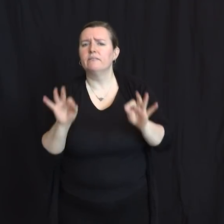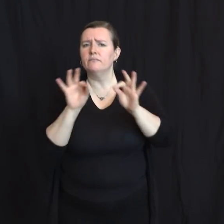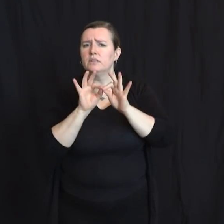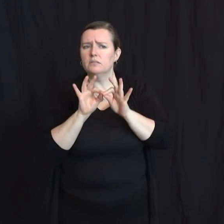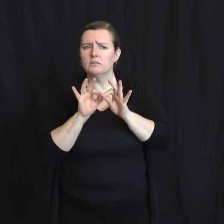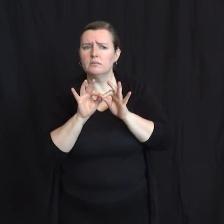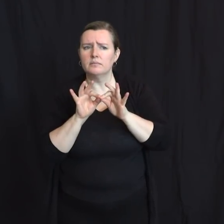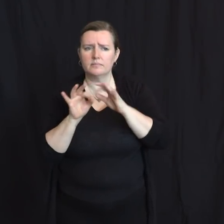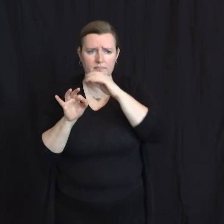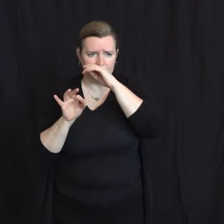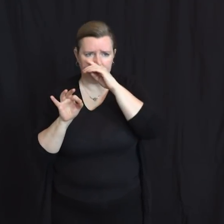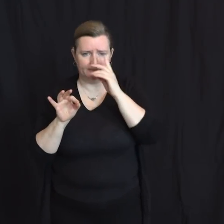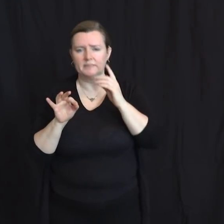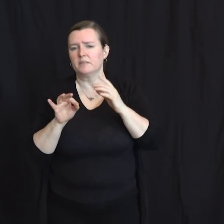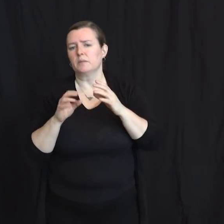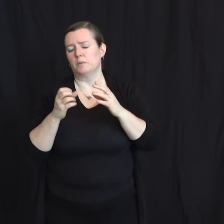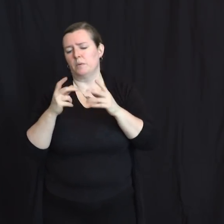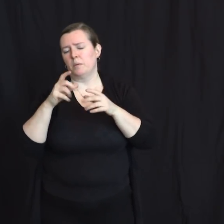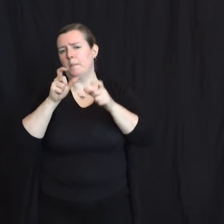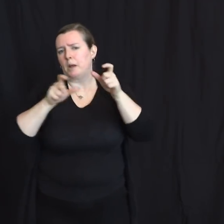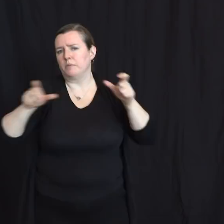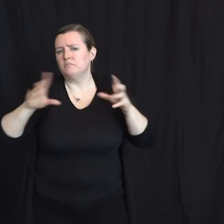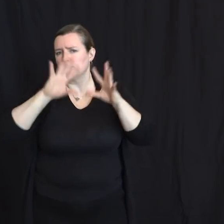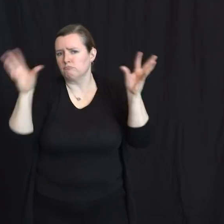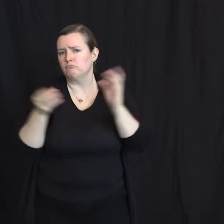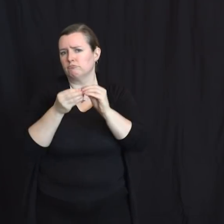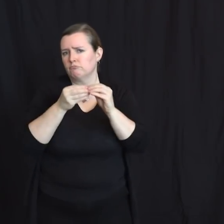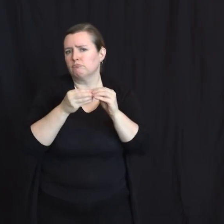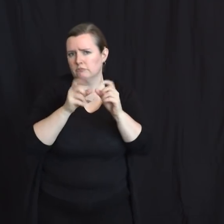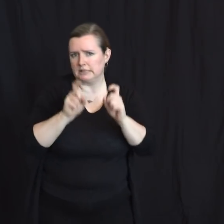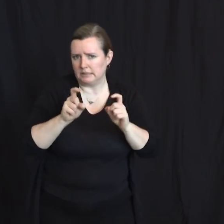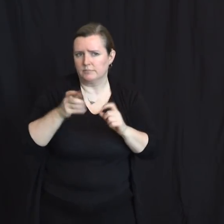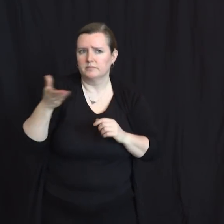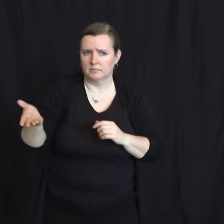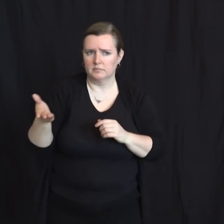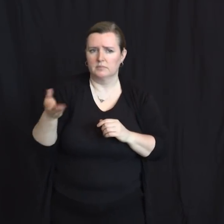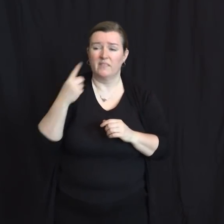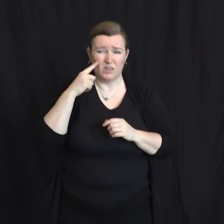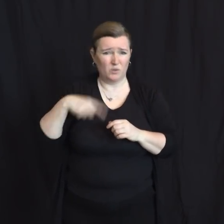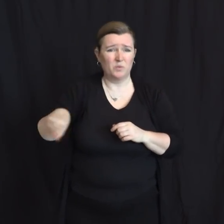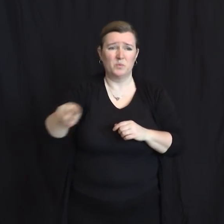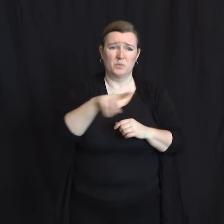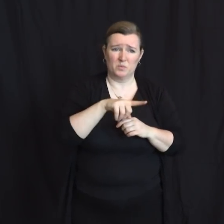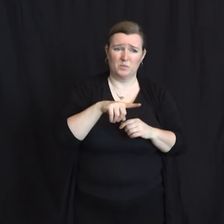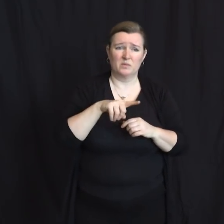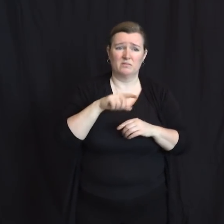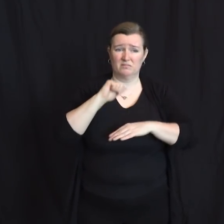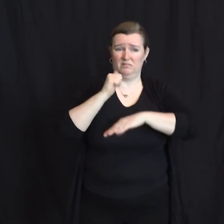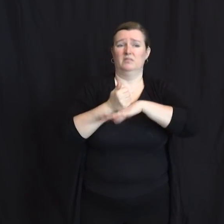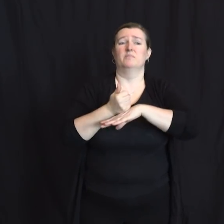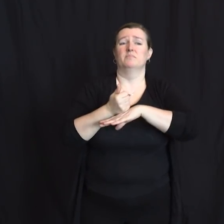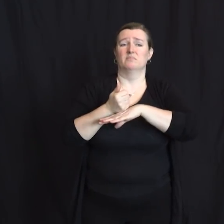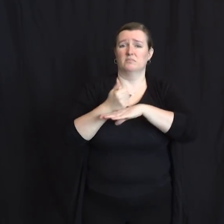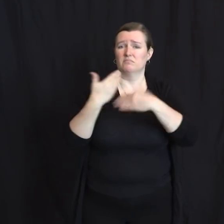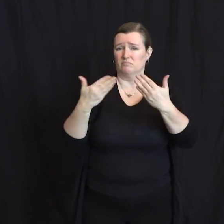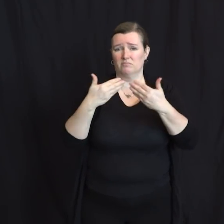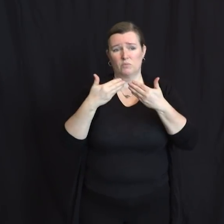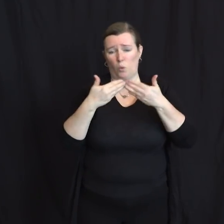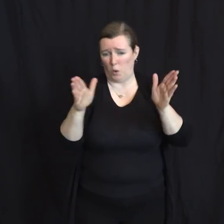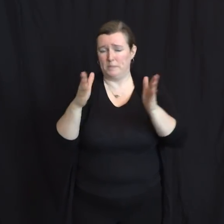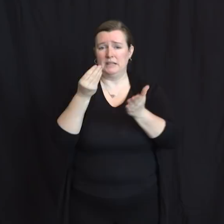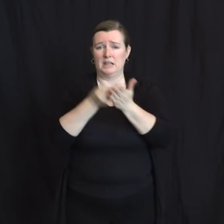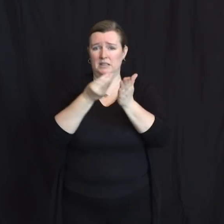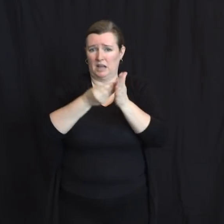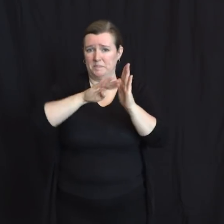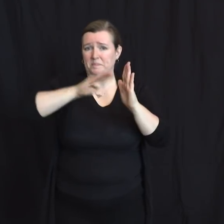confidence to be able to, not just for us, but to you all, to have in place before we reopen. We have promised a